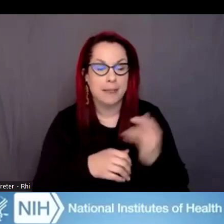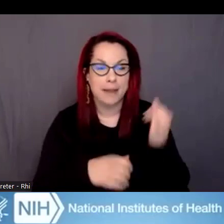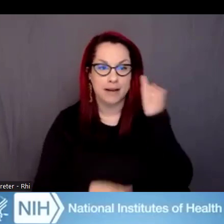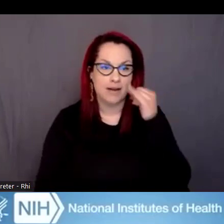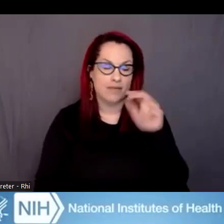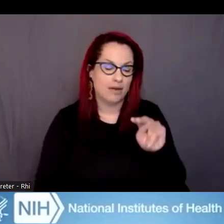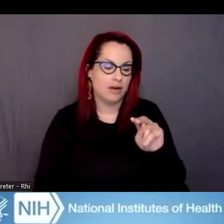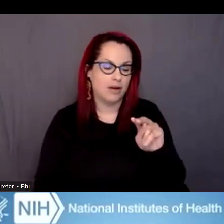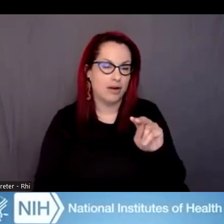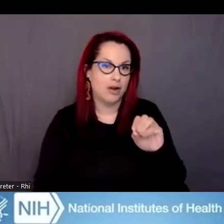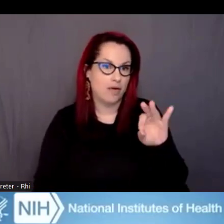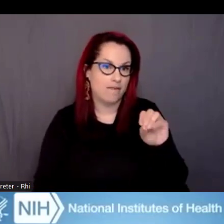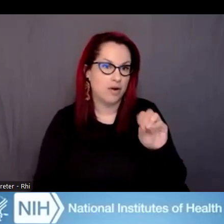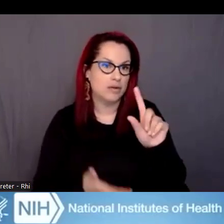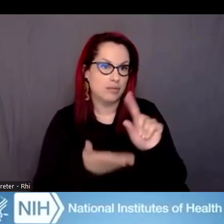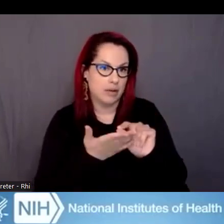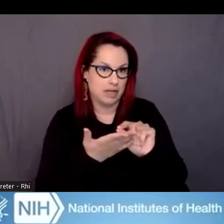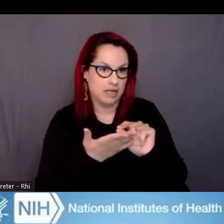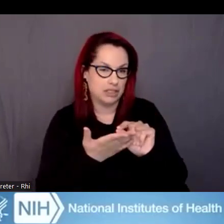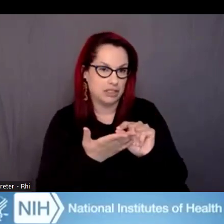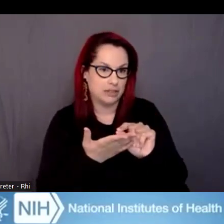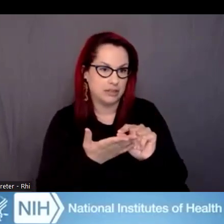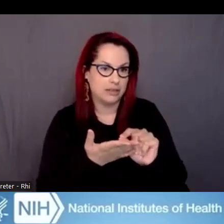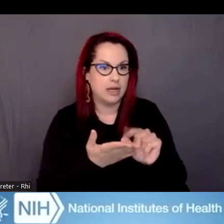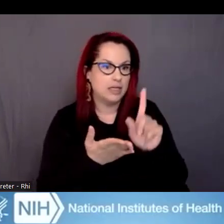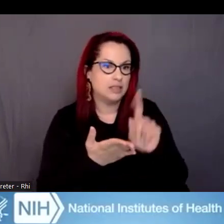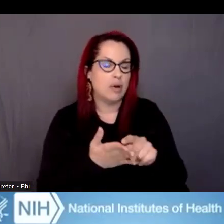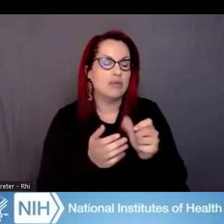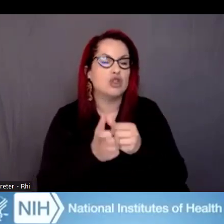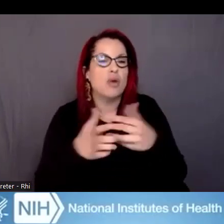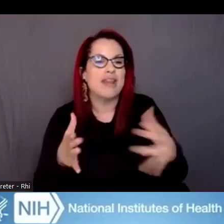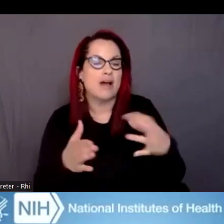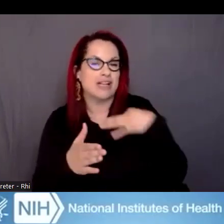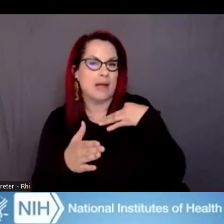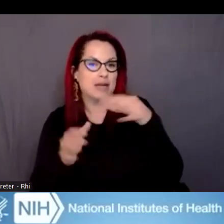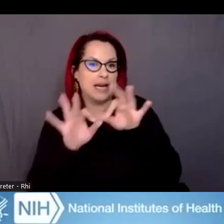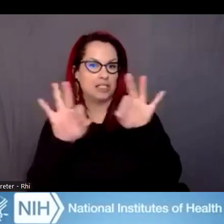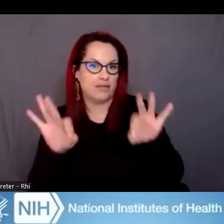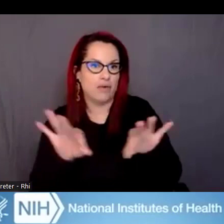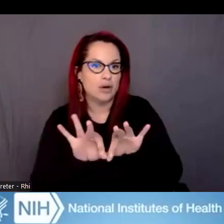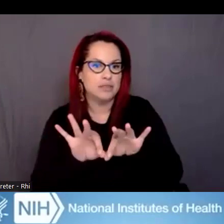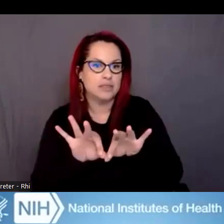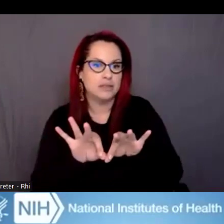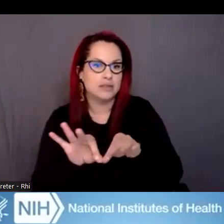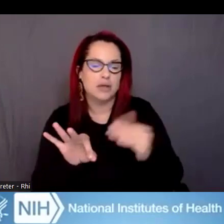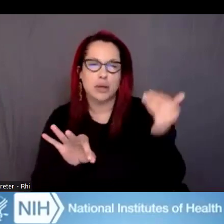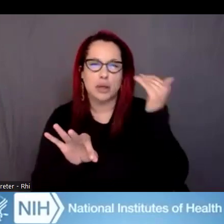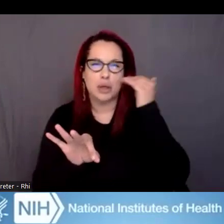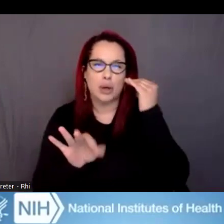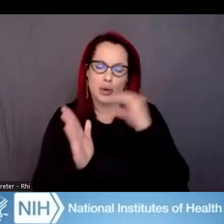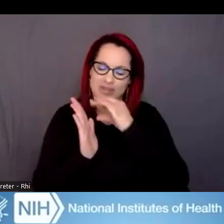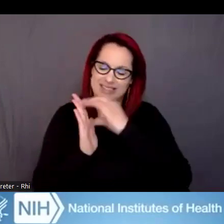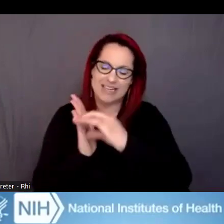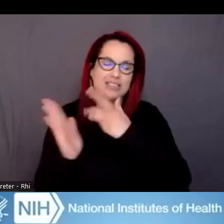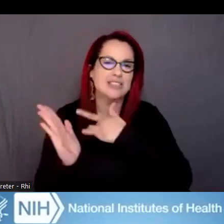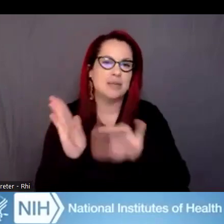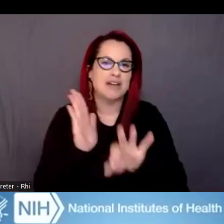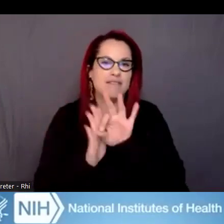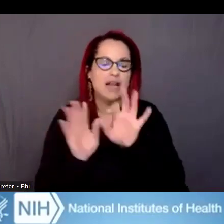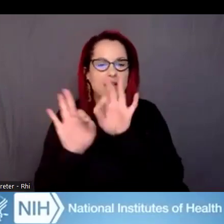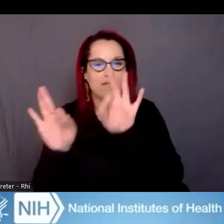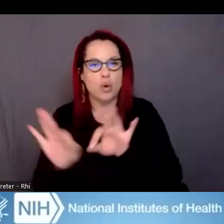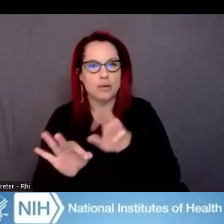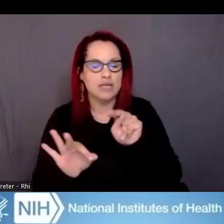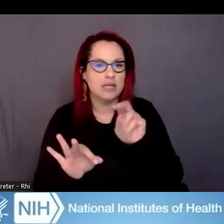is published and it's published without the application forms, right in the section where you would normally find the forms in the NOFO, it's going to say when to